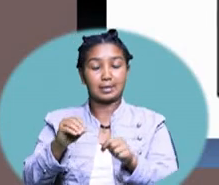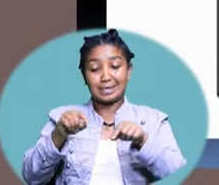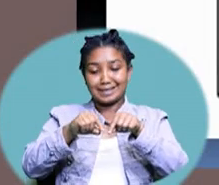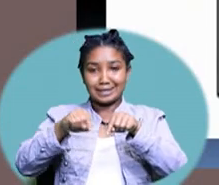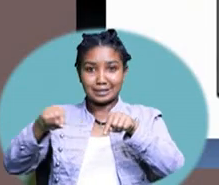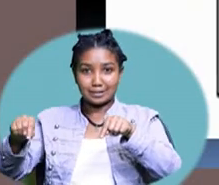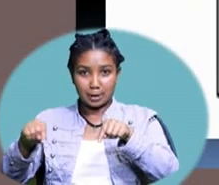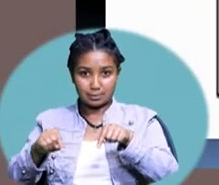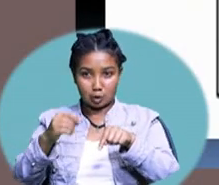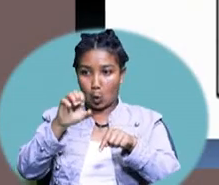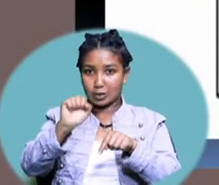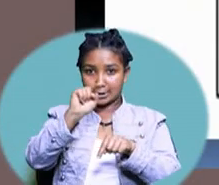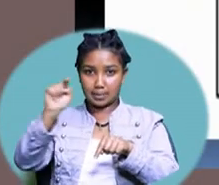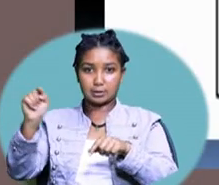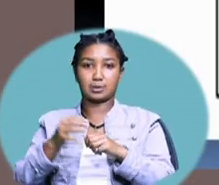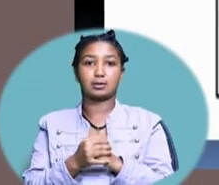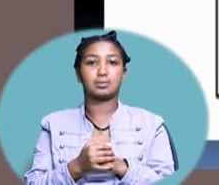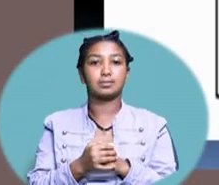displacement. It is